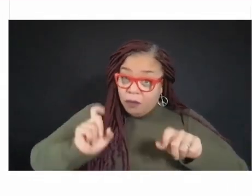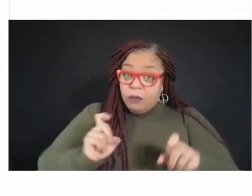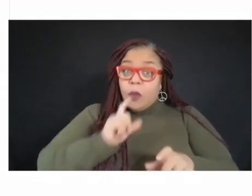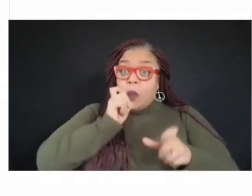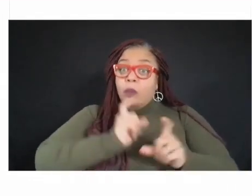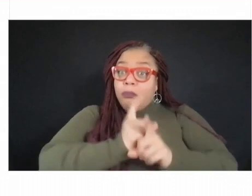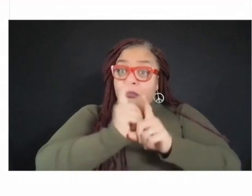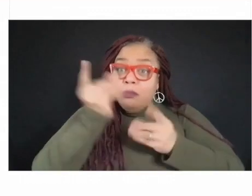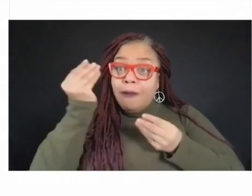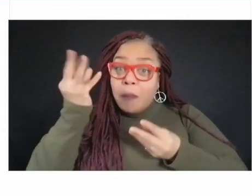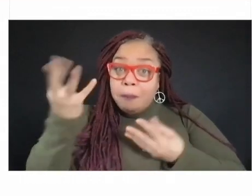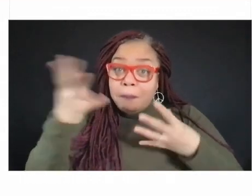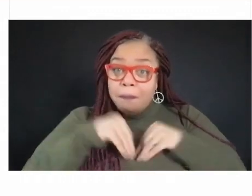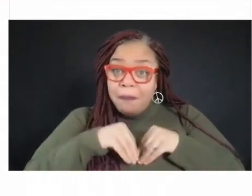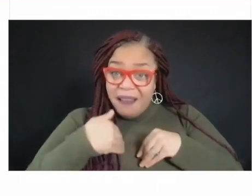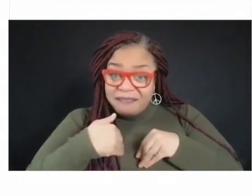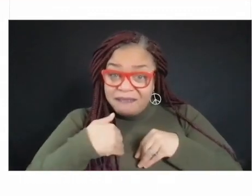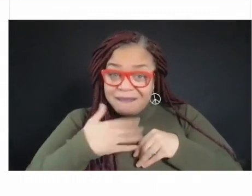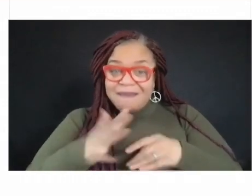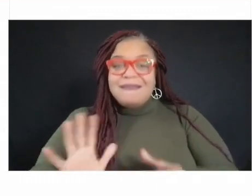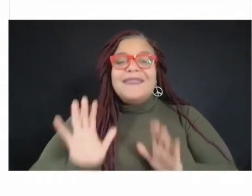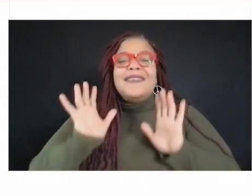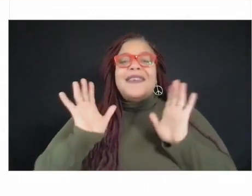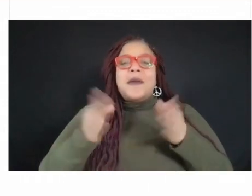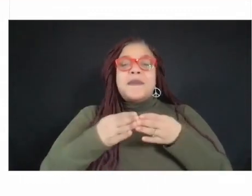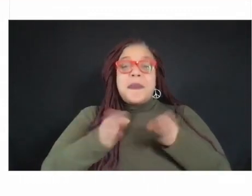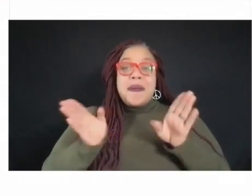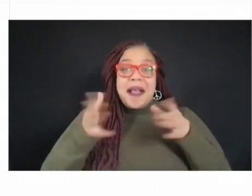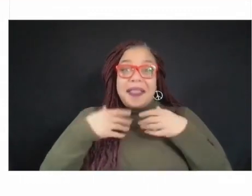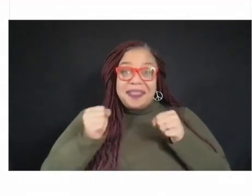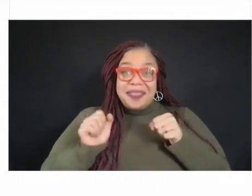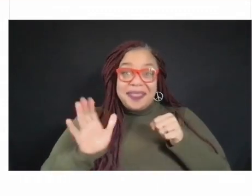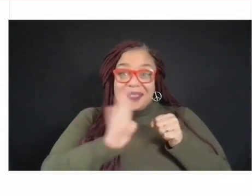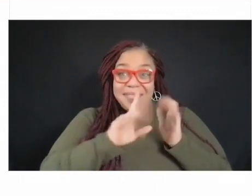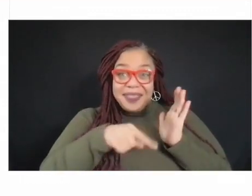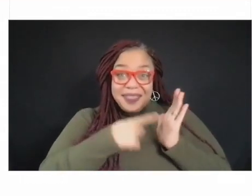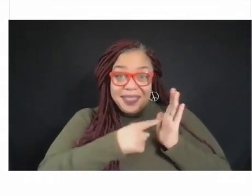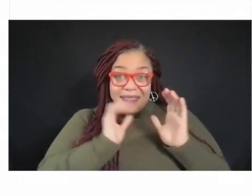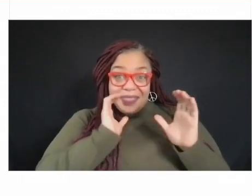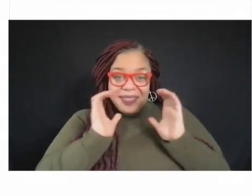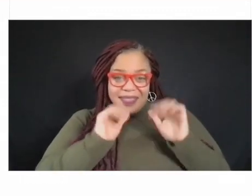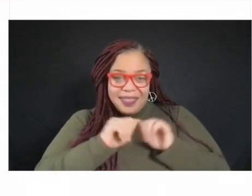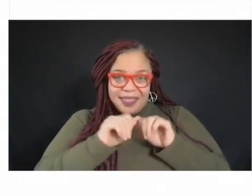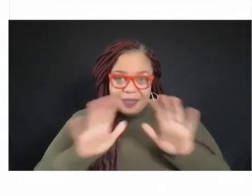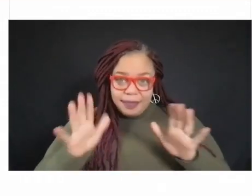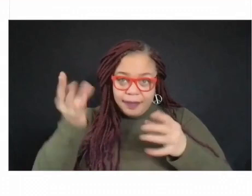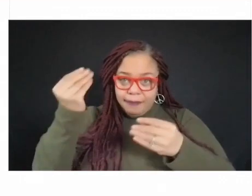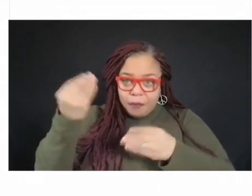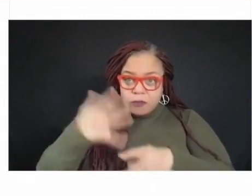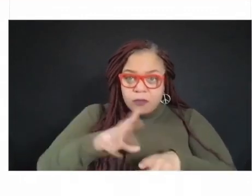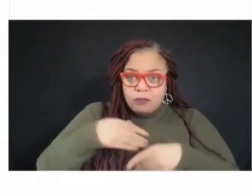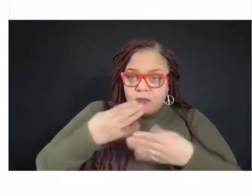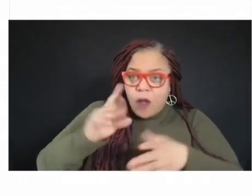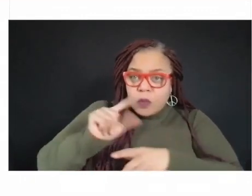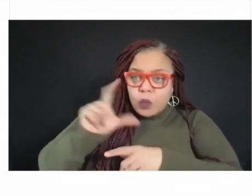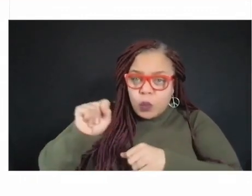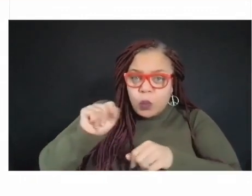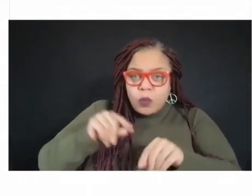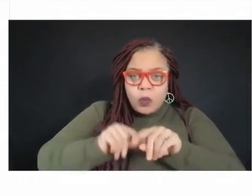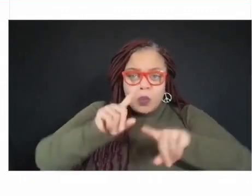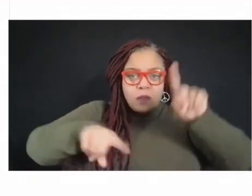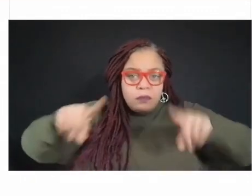role to communicate that information, to provide tools so that the various sectors can then push it down to their